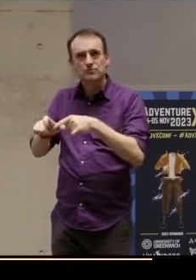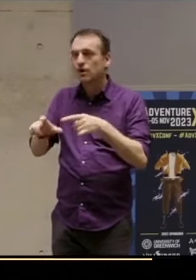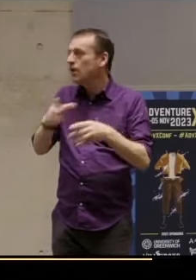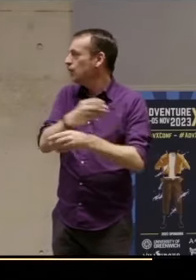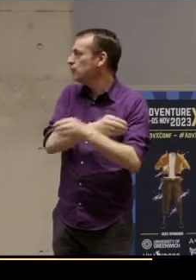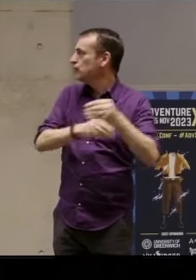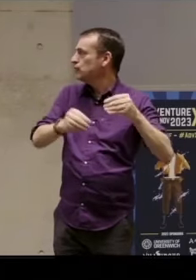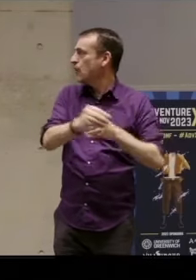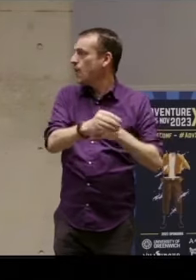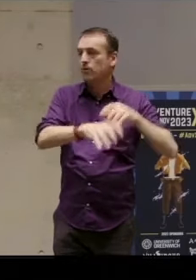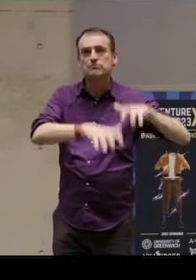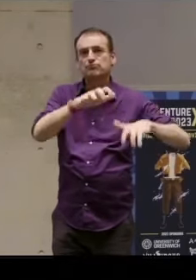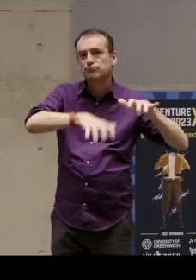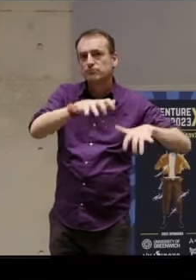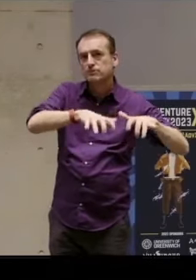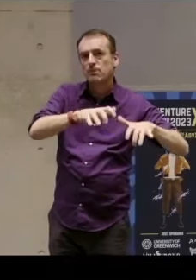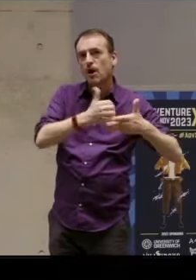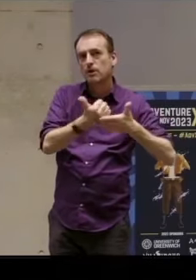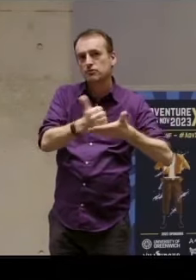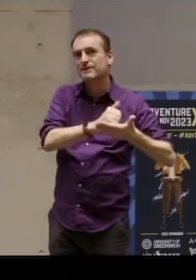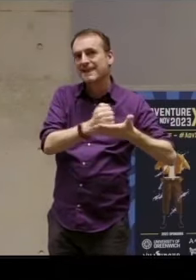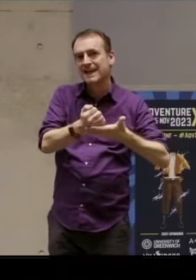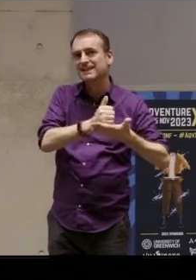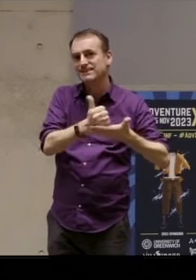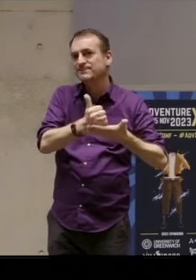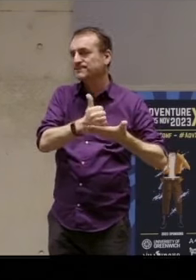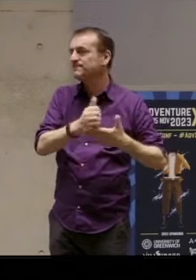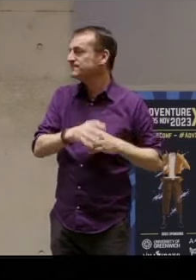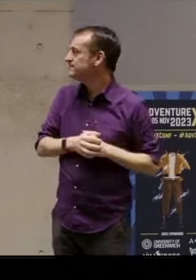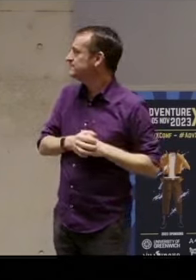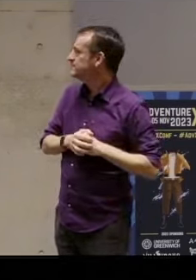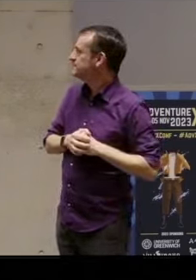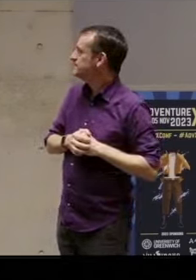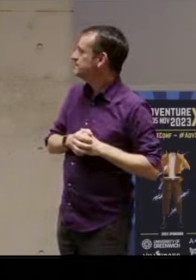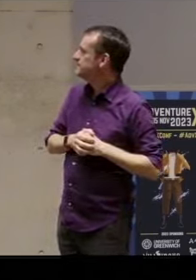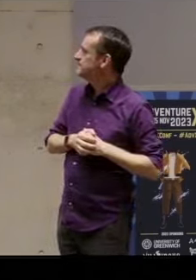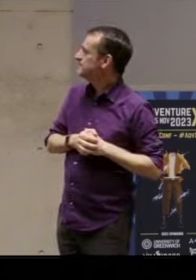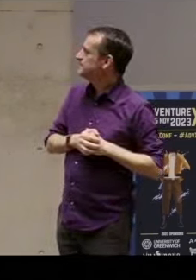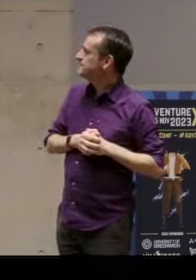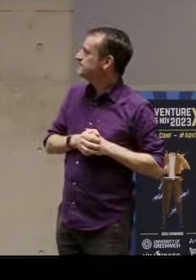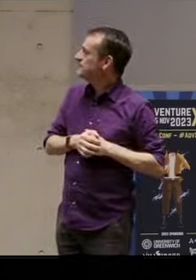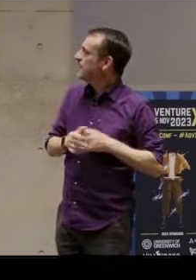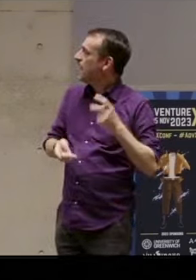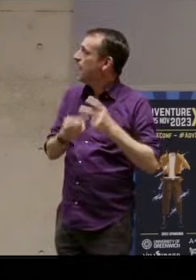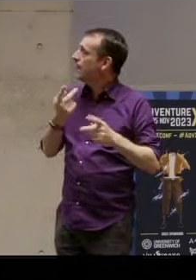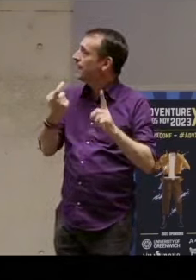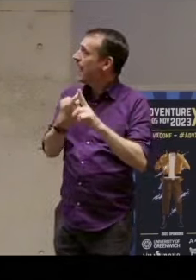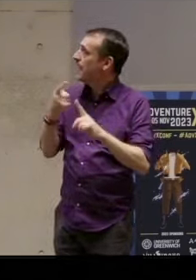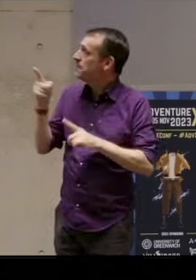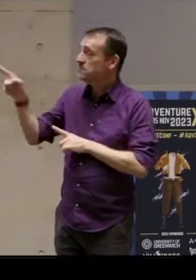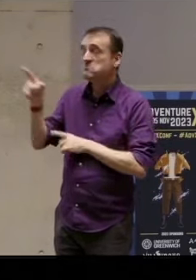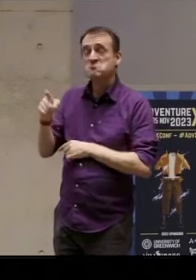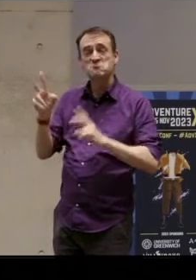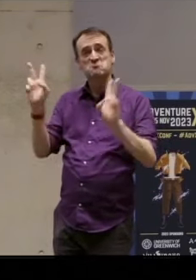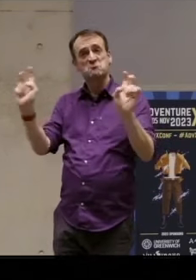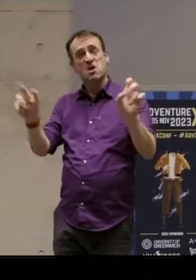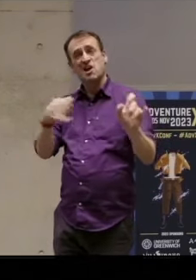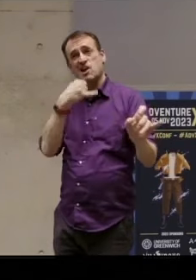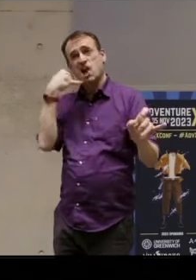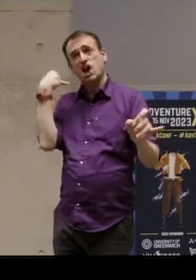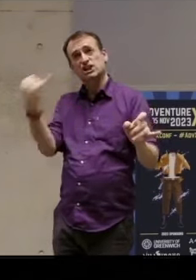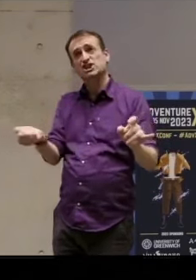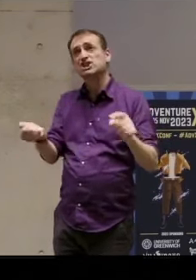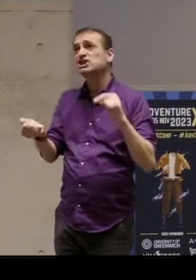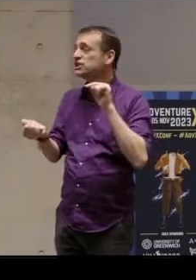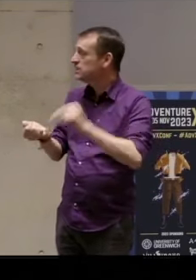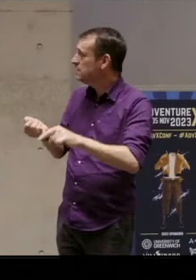controls. Our next game, again by Pantola, is Klątwa, the curse. This time with